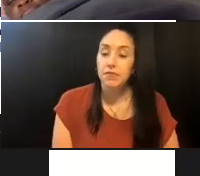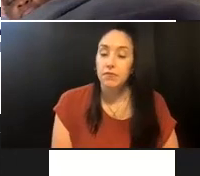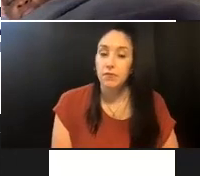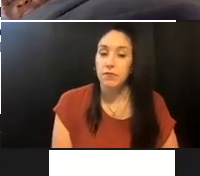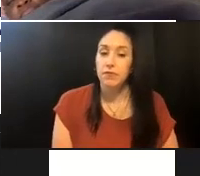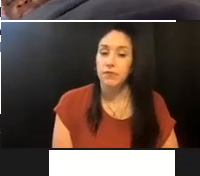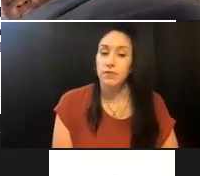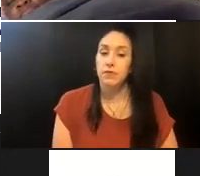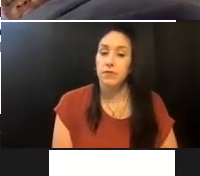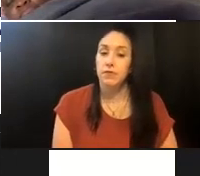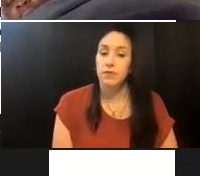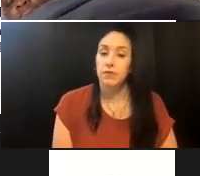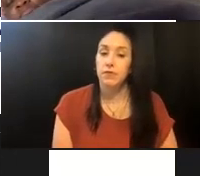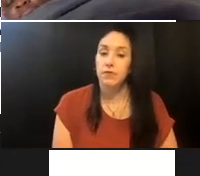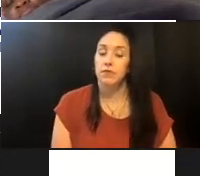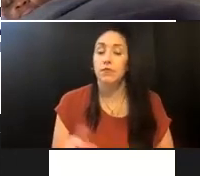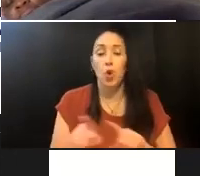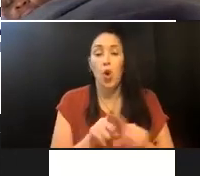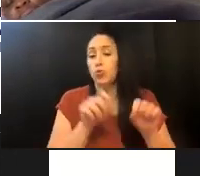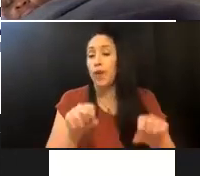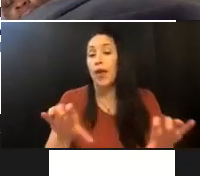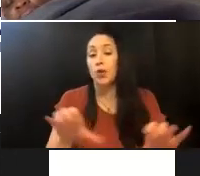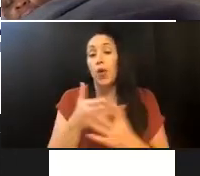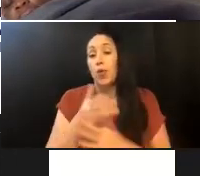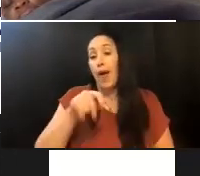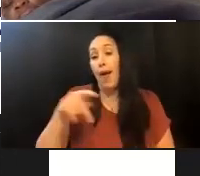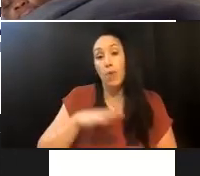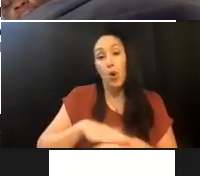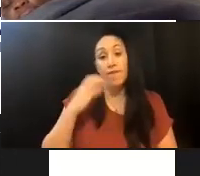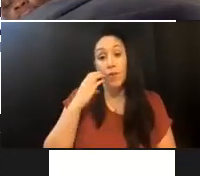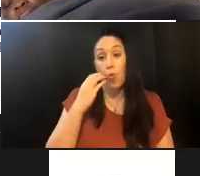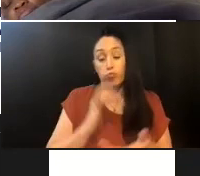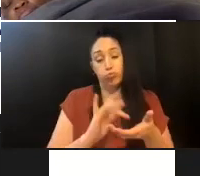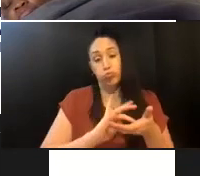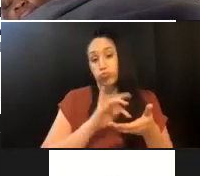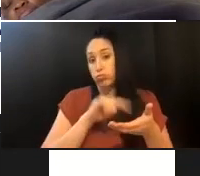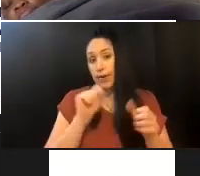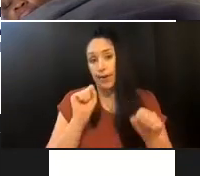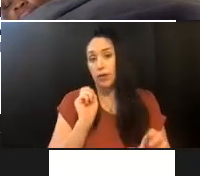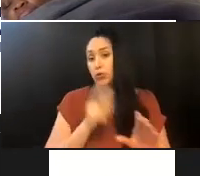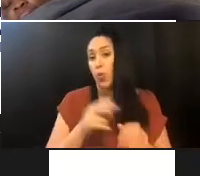be done all through the app. So if someone wants to do that on their phone, they can do that on their phone.